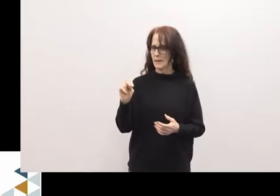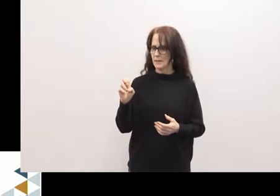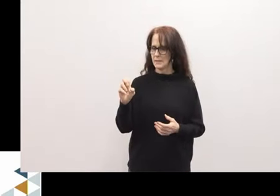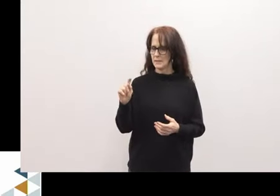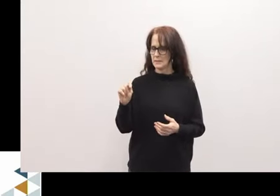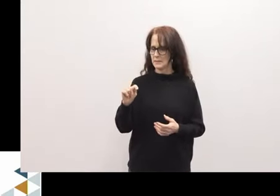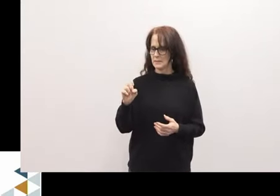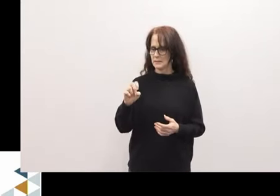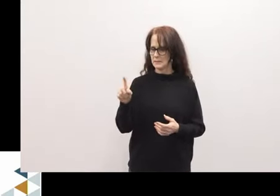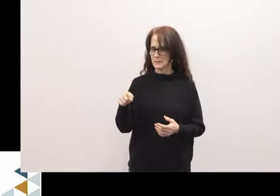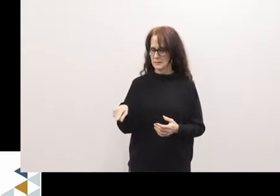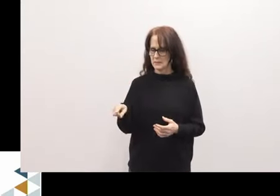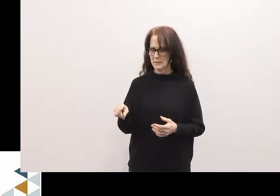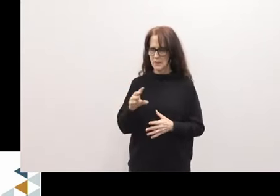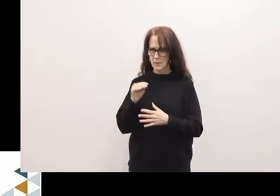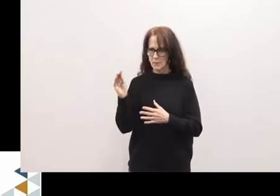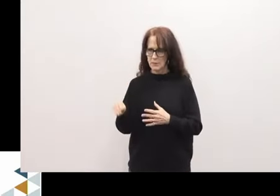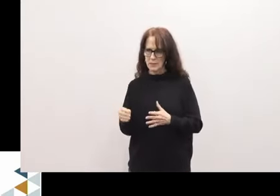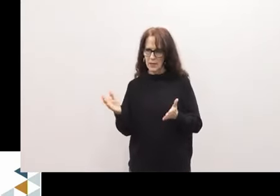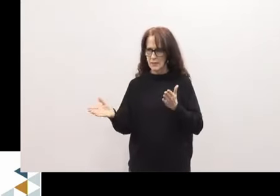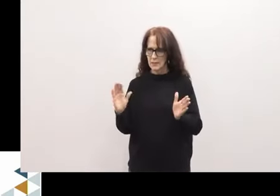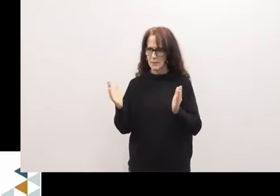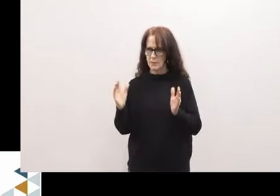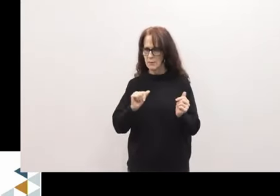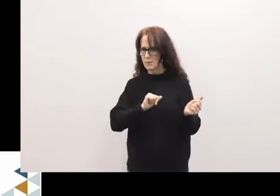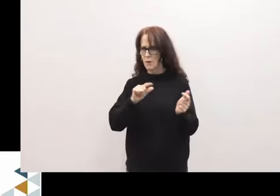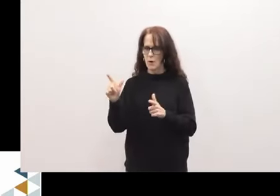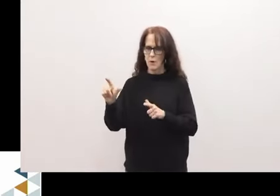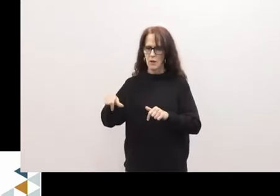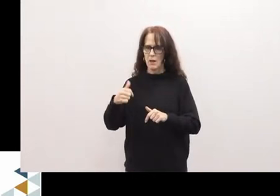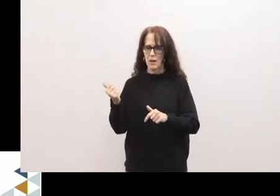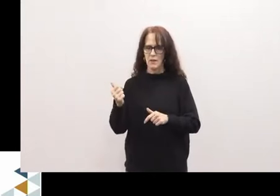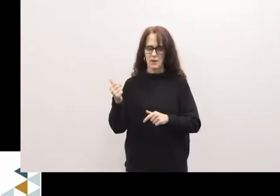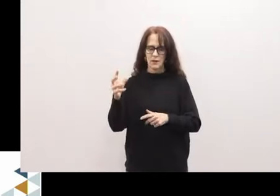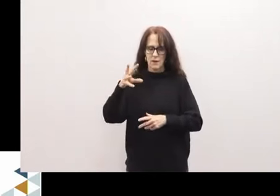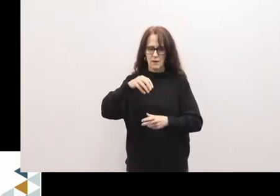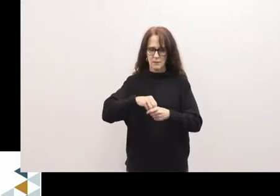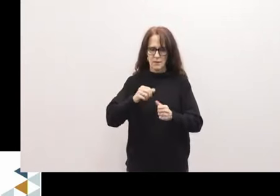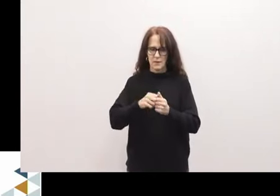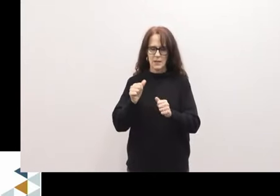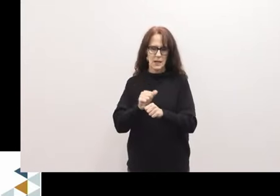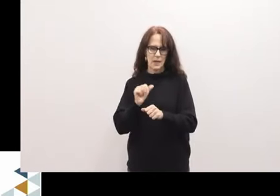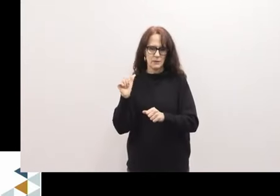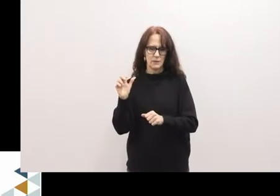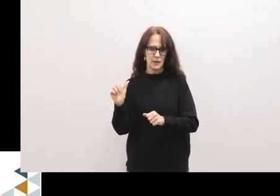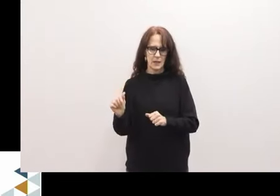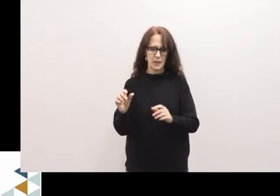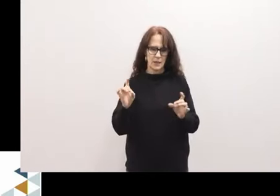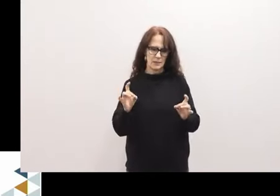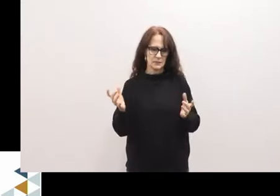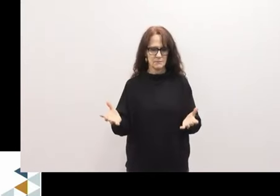regards to Black African-American students compared to all other students' participation in Algebra 8.